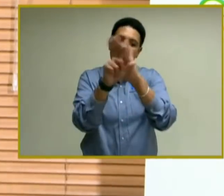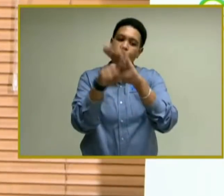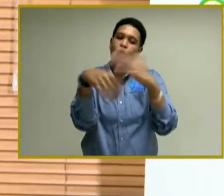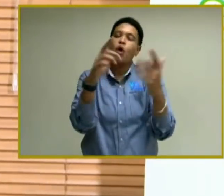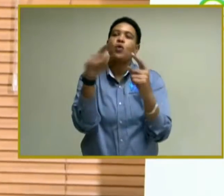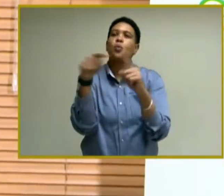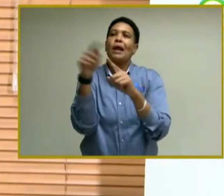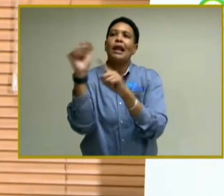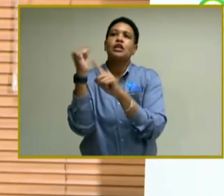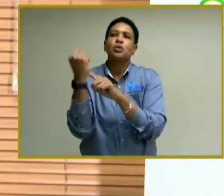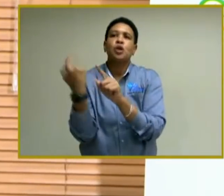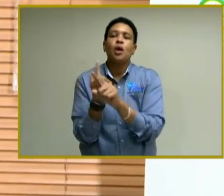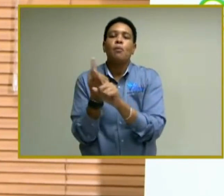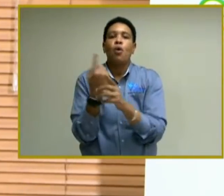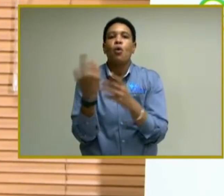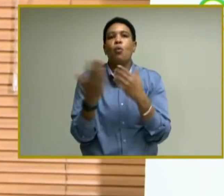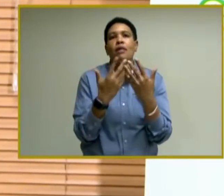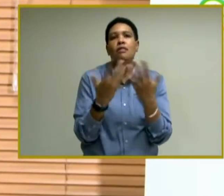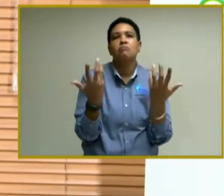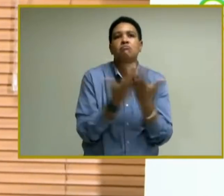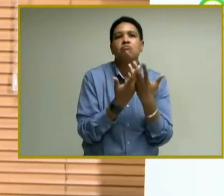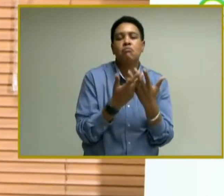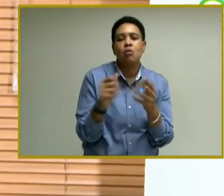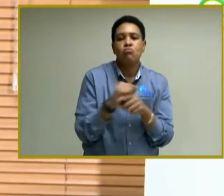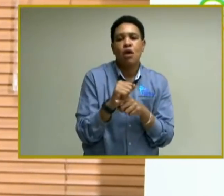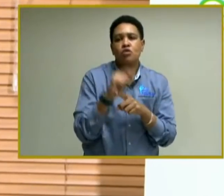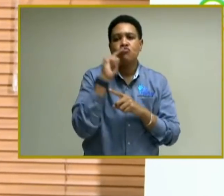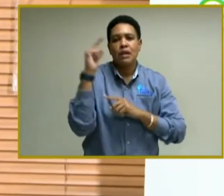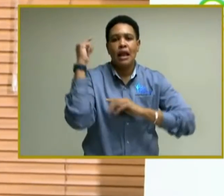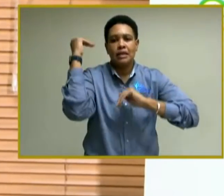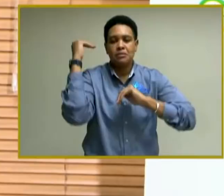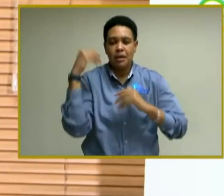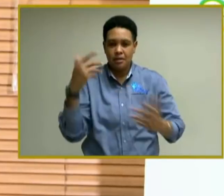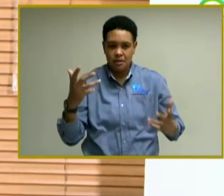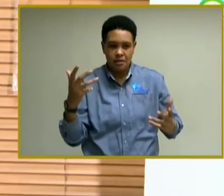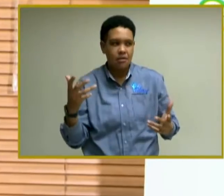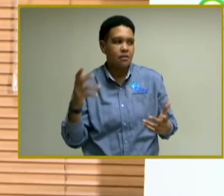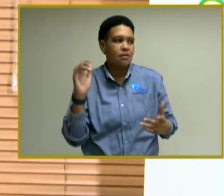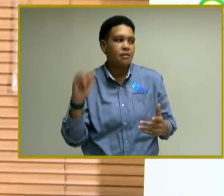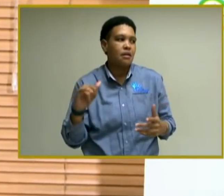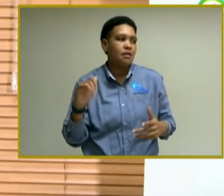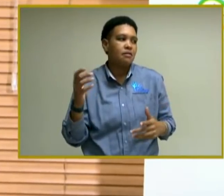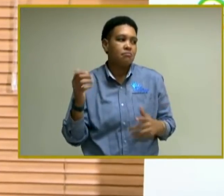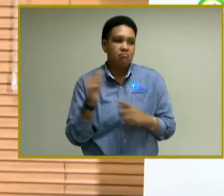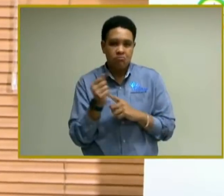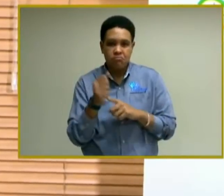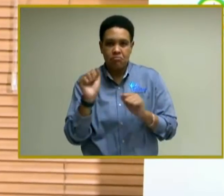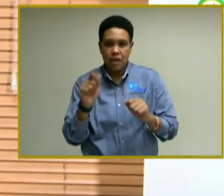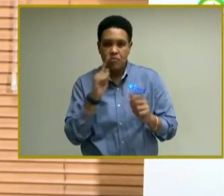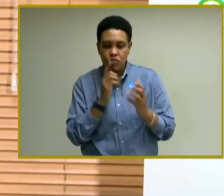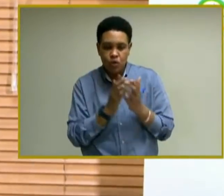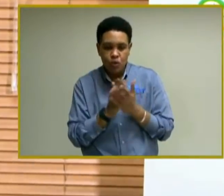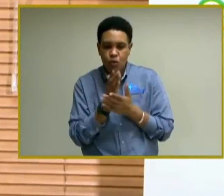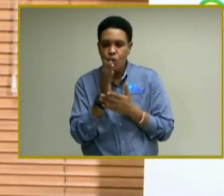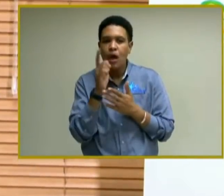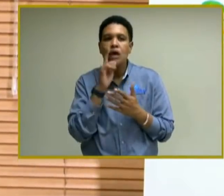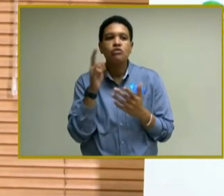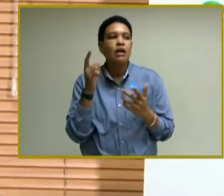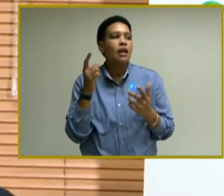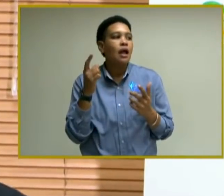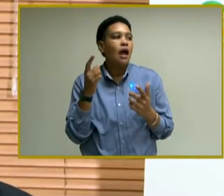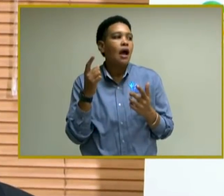appropriate, and whether it is practical to expect that that context can be carried through as has been